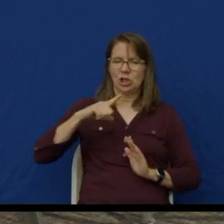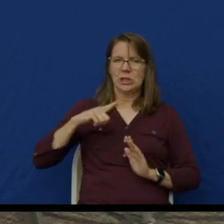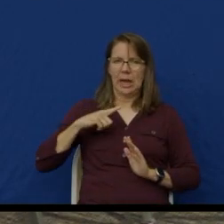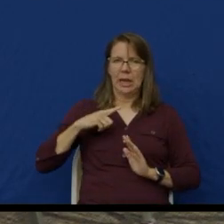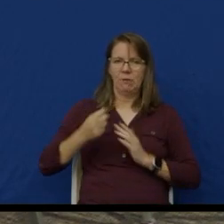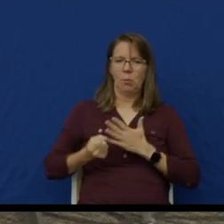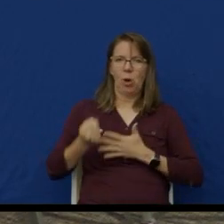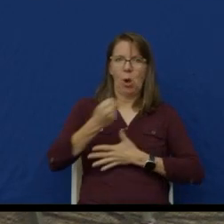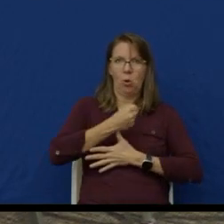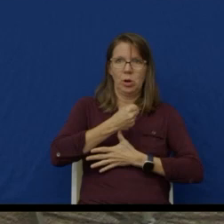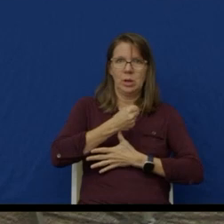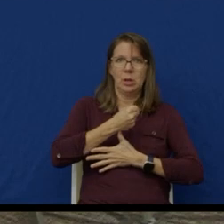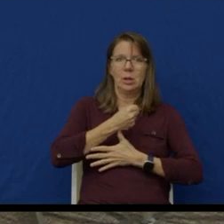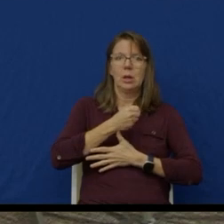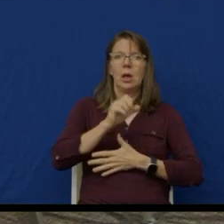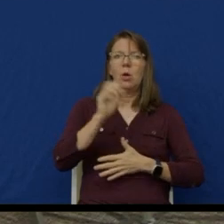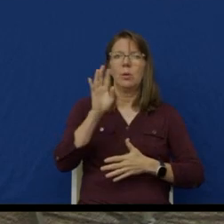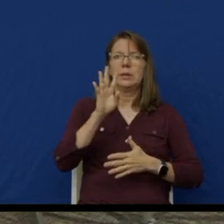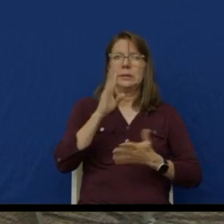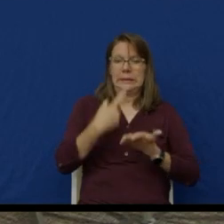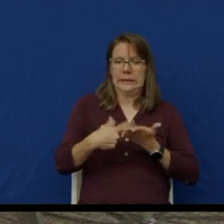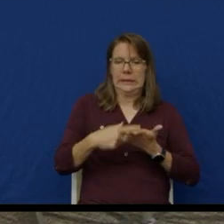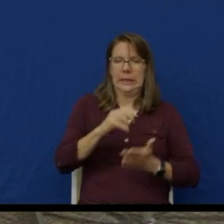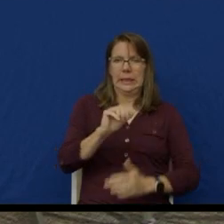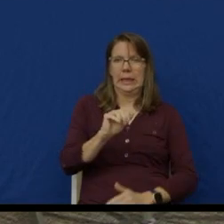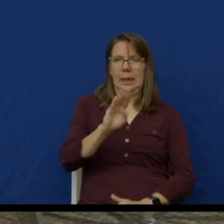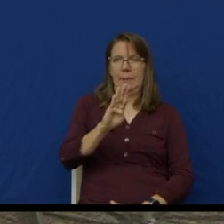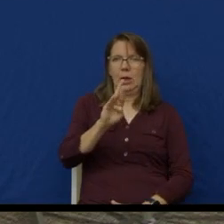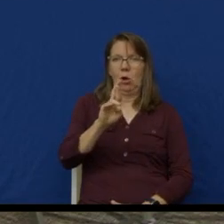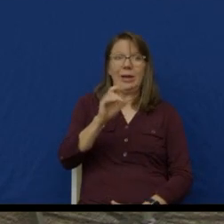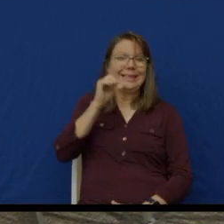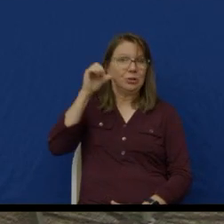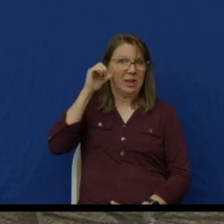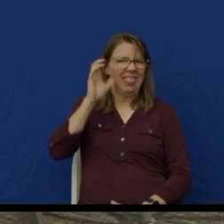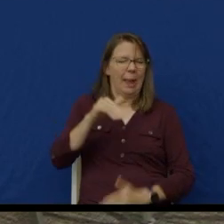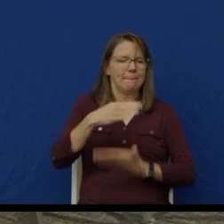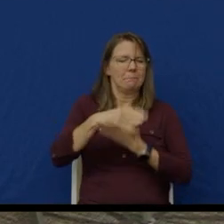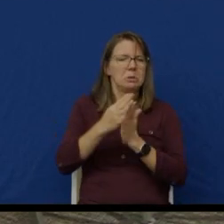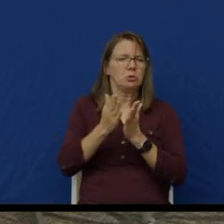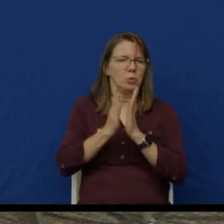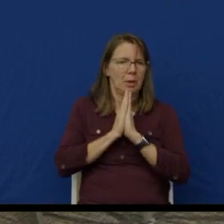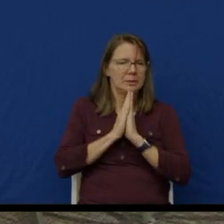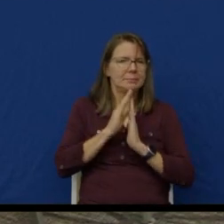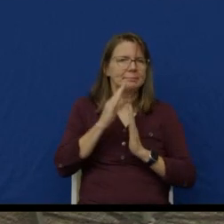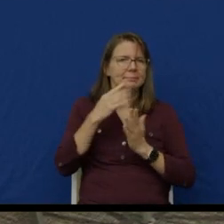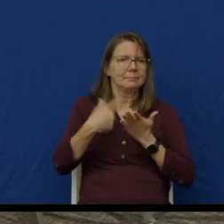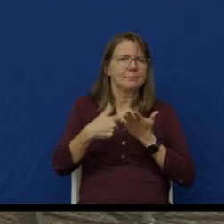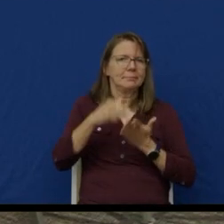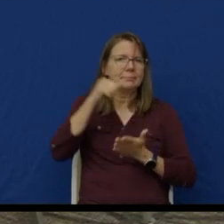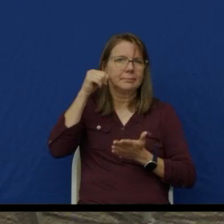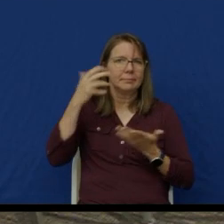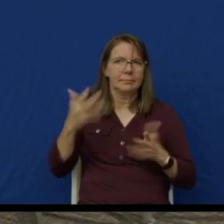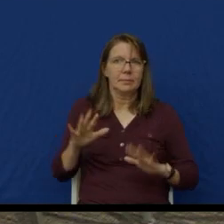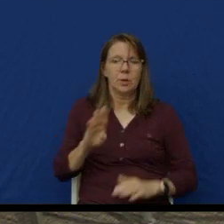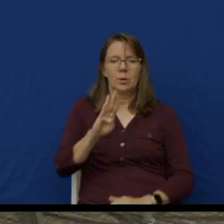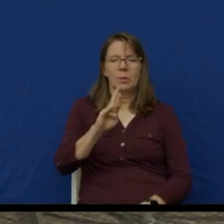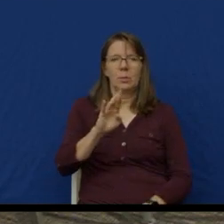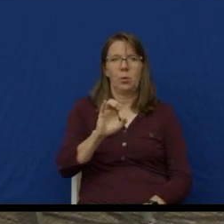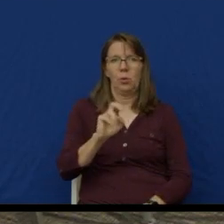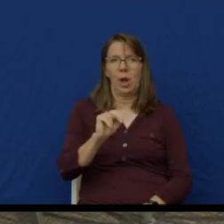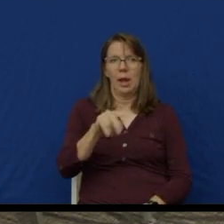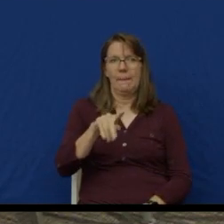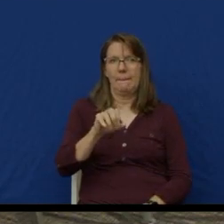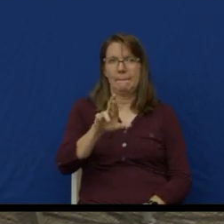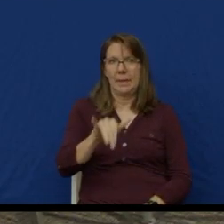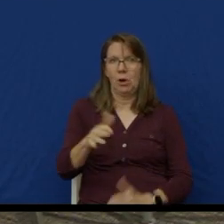talked about the ABRs yesterday, the budget request, and Brian Perry is here